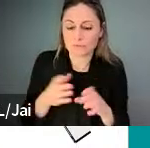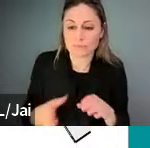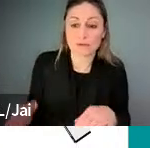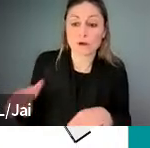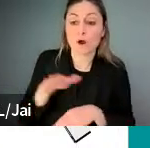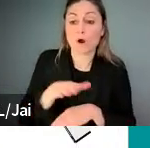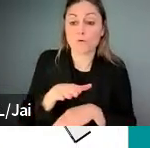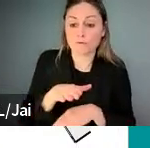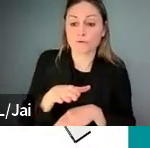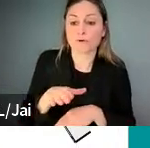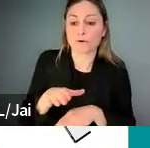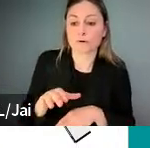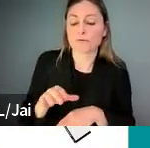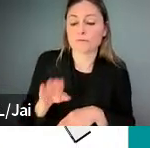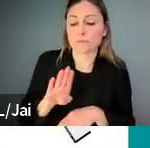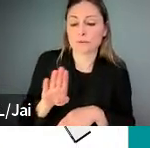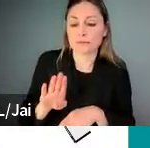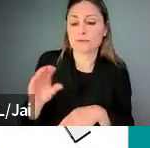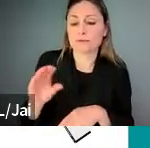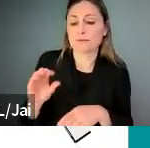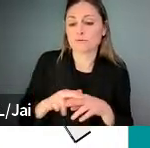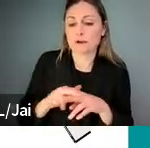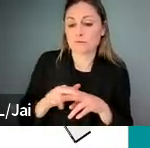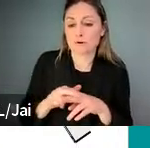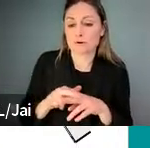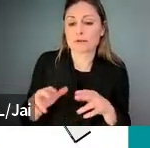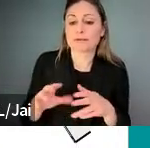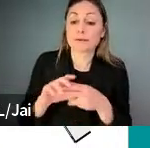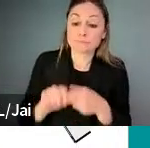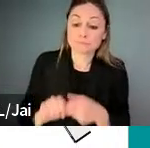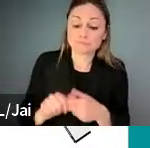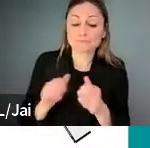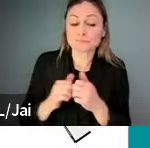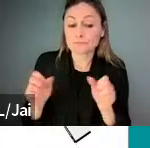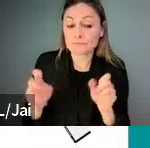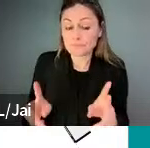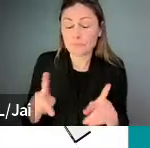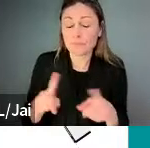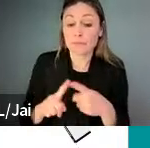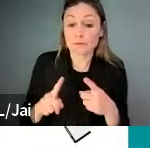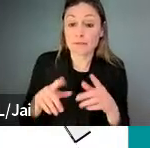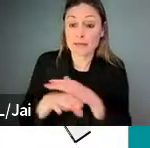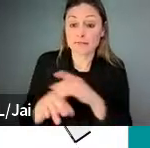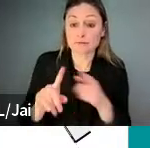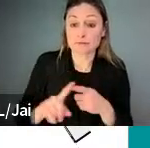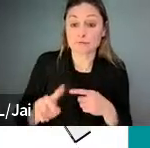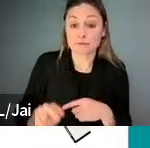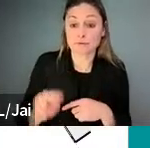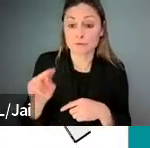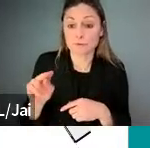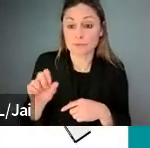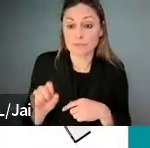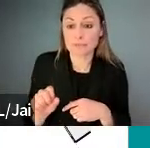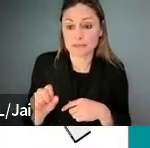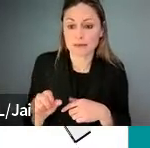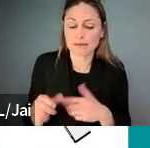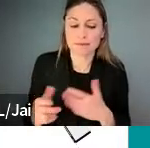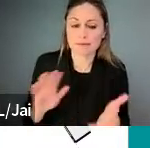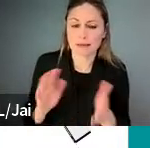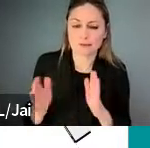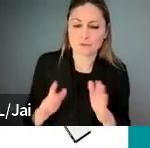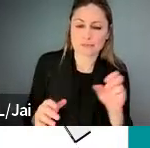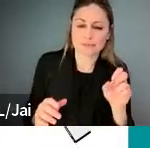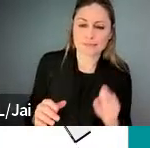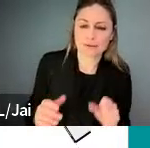Northern Railroad, combined with the opportunity to have an entrance to the north side of it versus the south side of it. So there are a lot of these